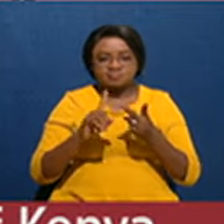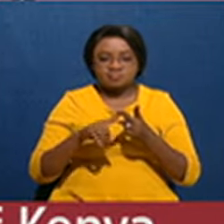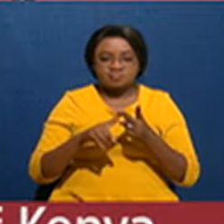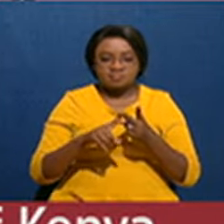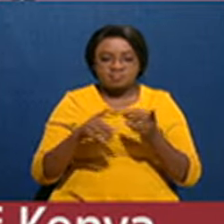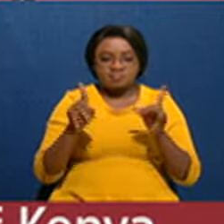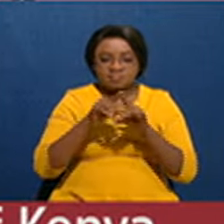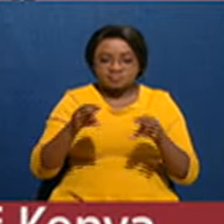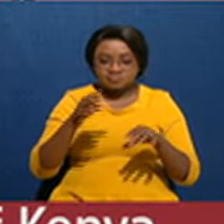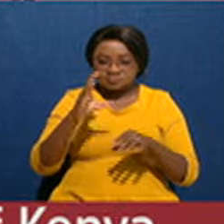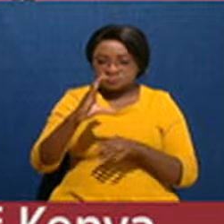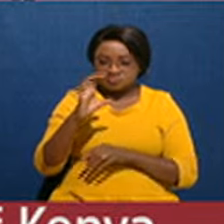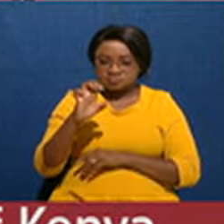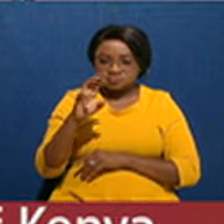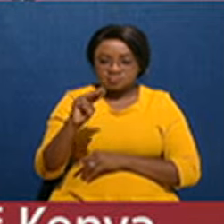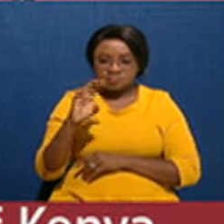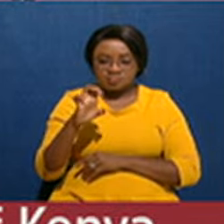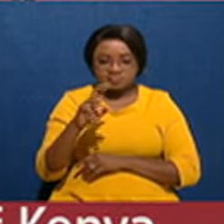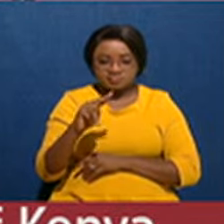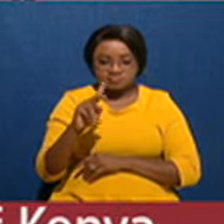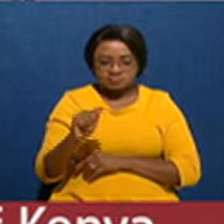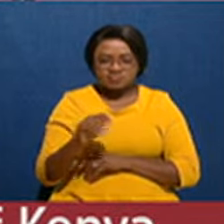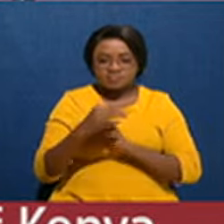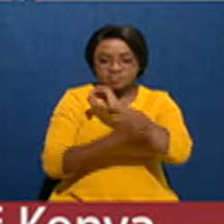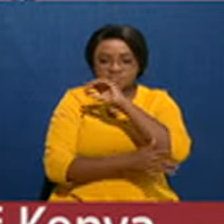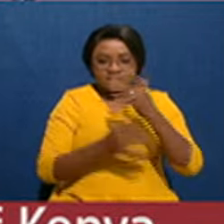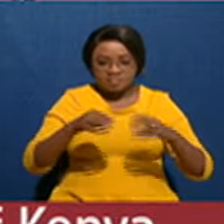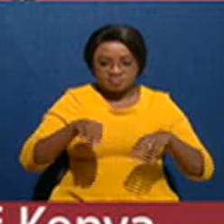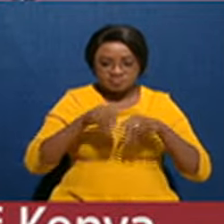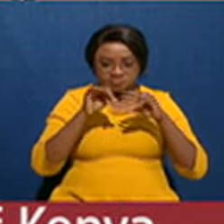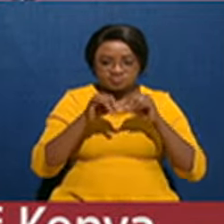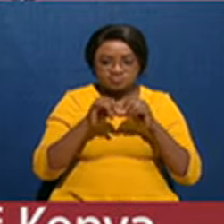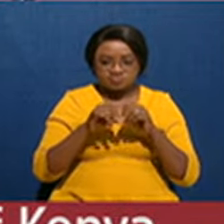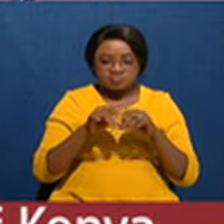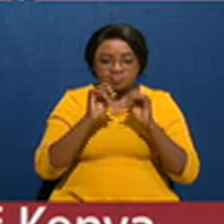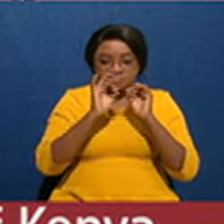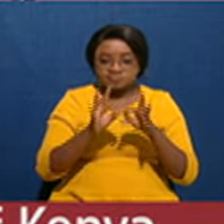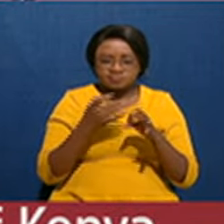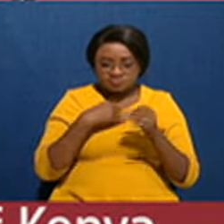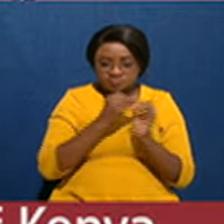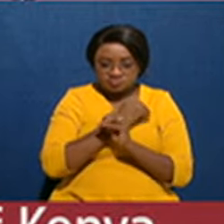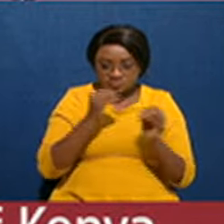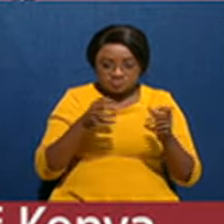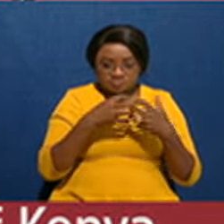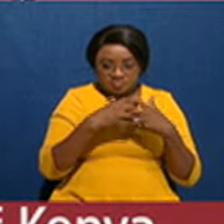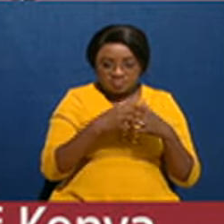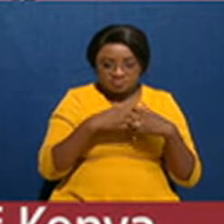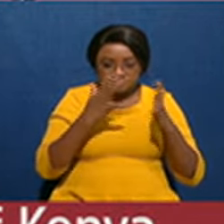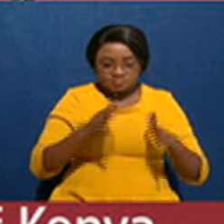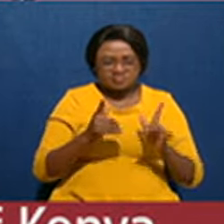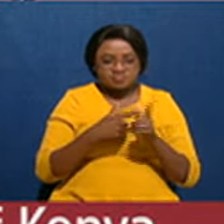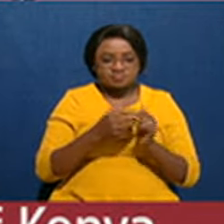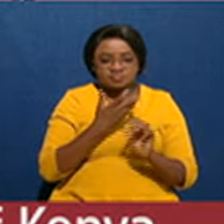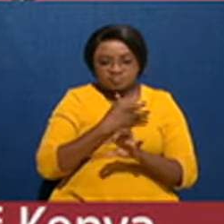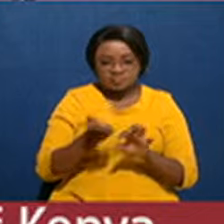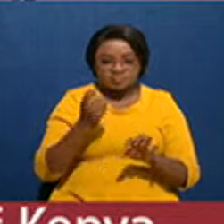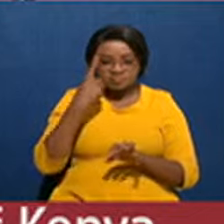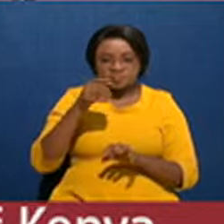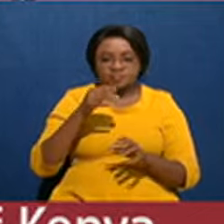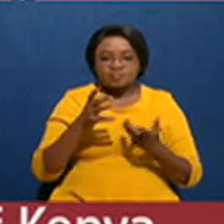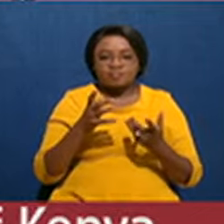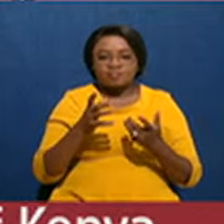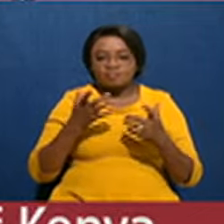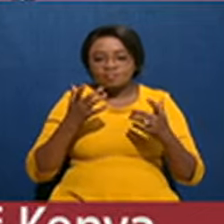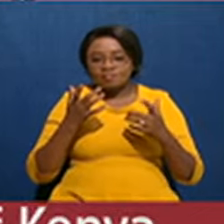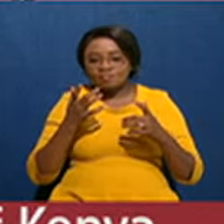if in the absence of the engineer, it becomes very difficult for a developer to be able to identify which are the fake materials and which